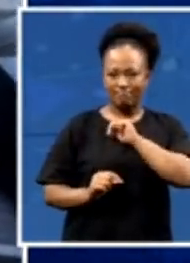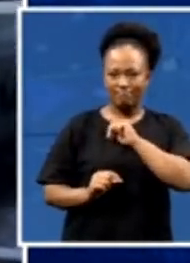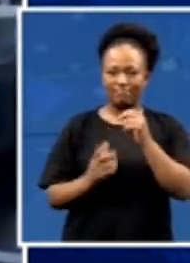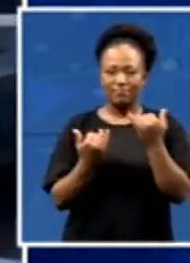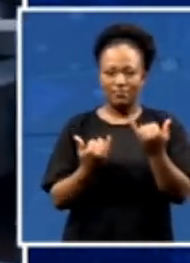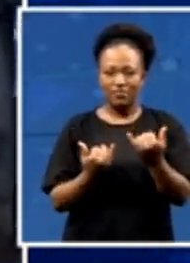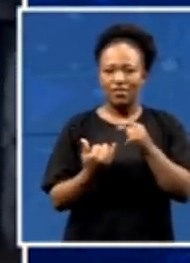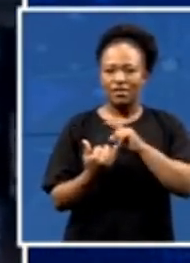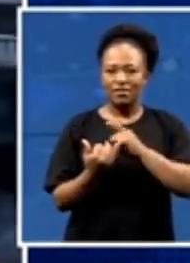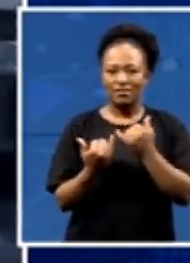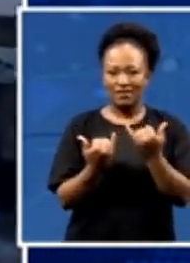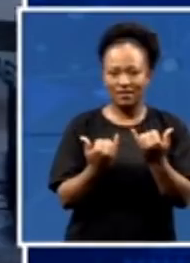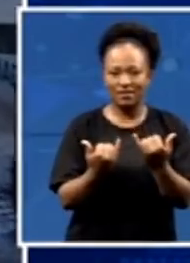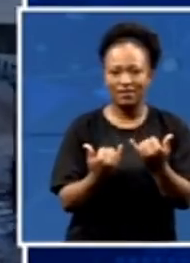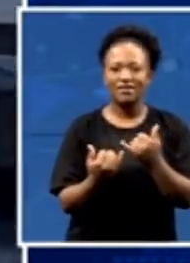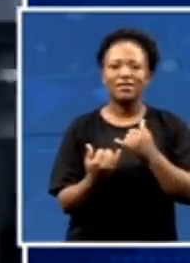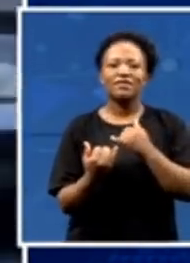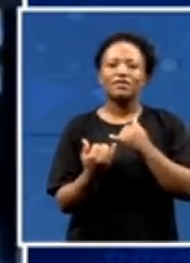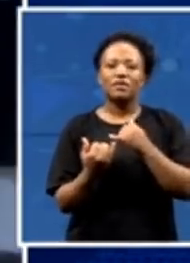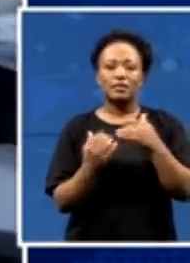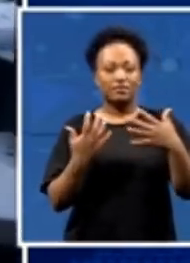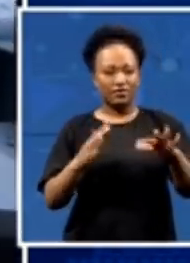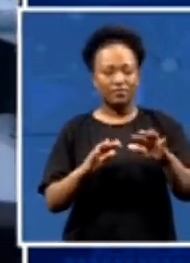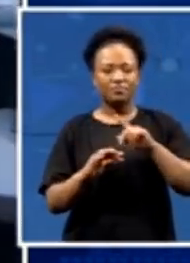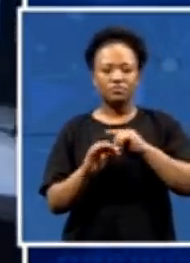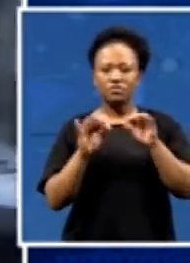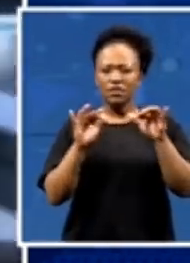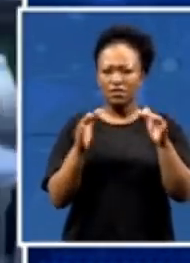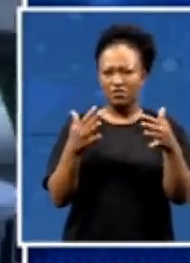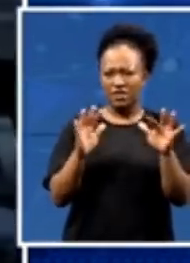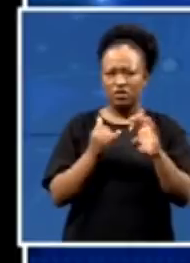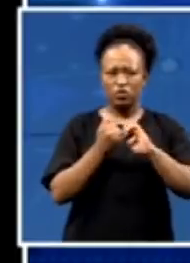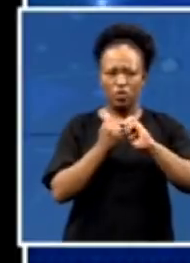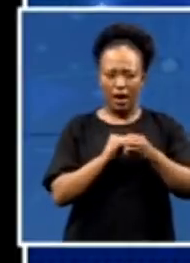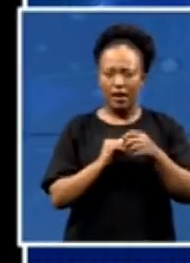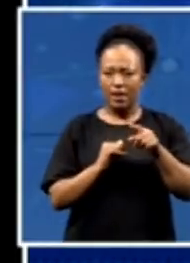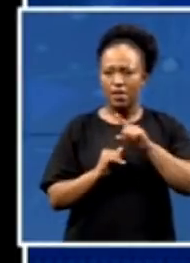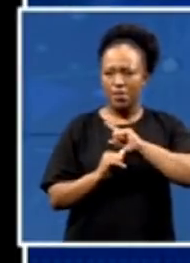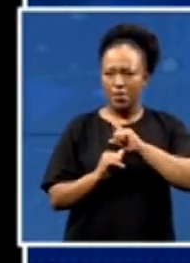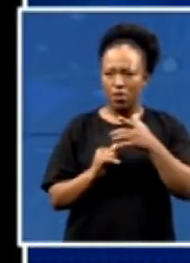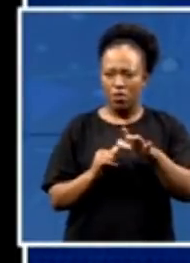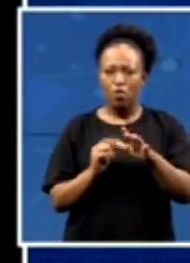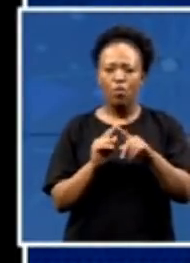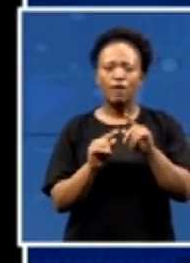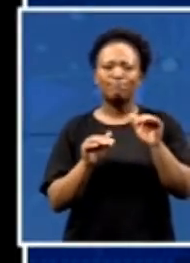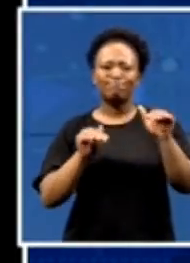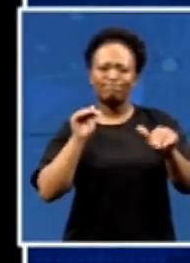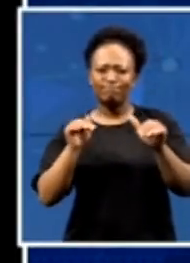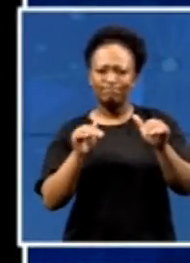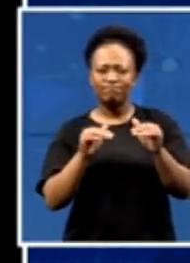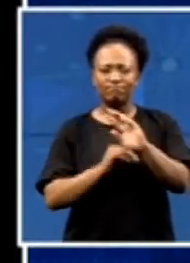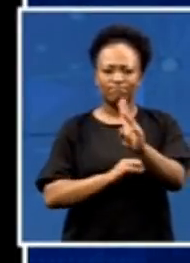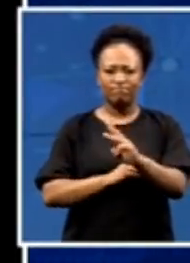seeing people are trying to mount a police or a danger tape to alert of the